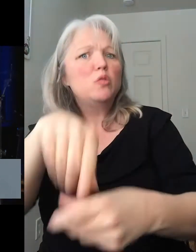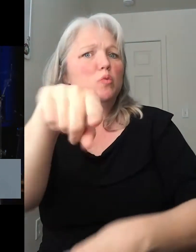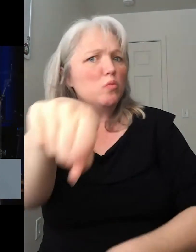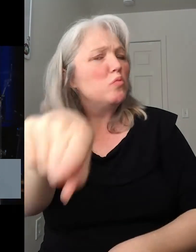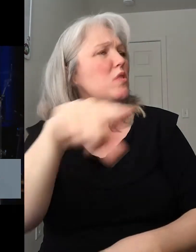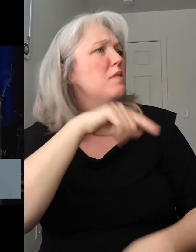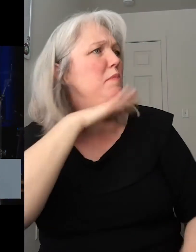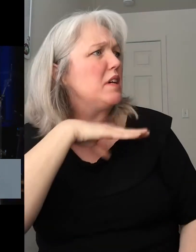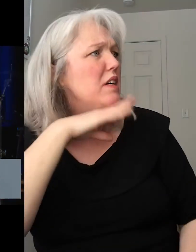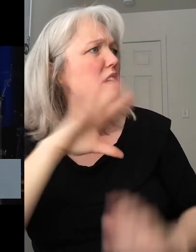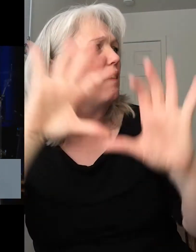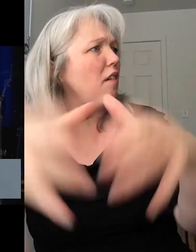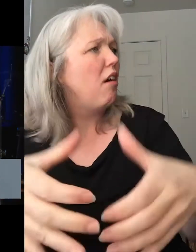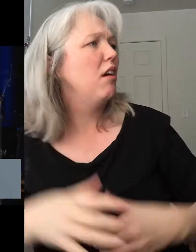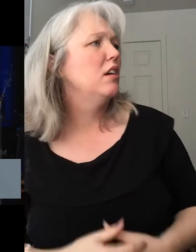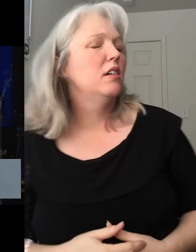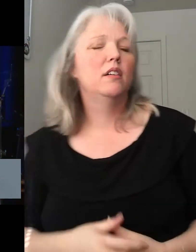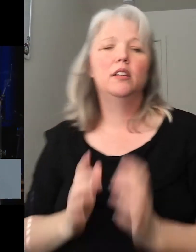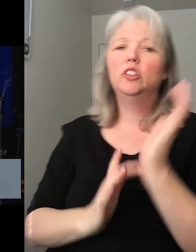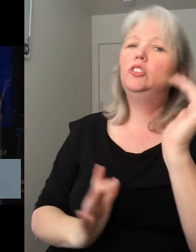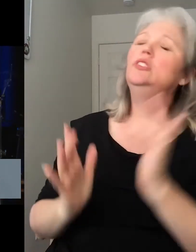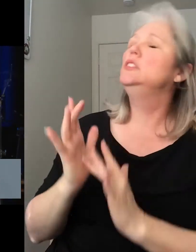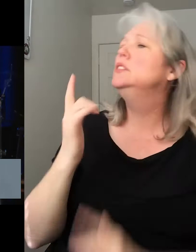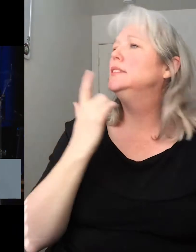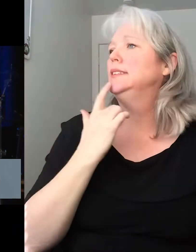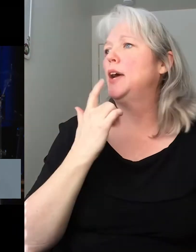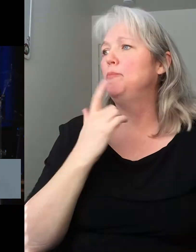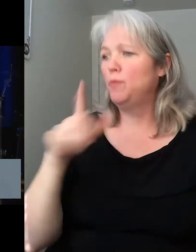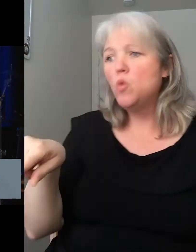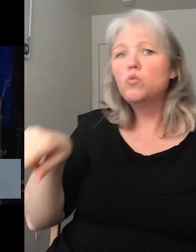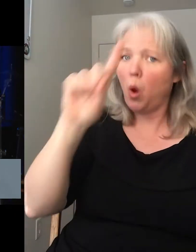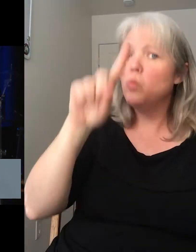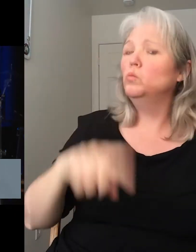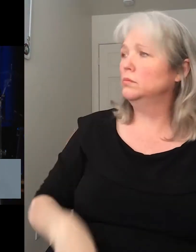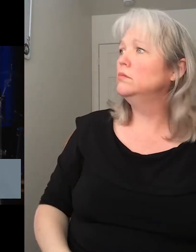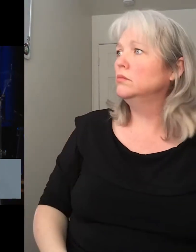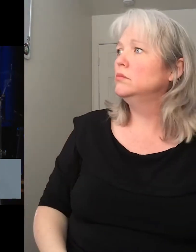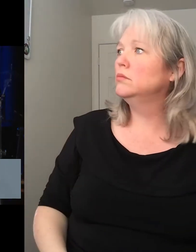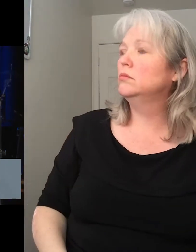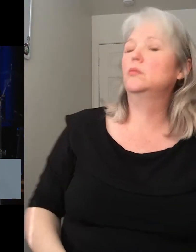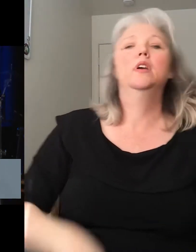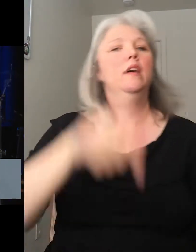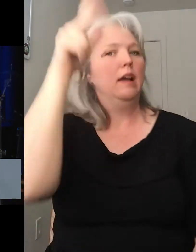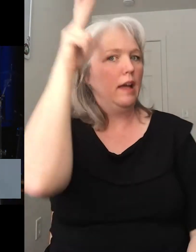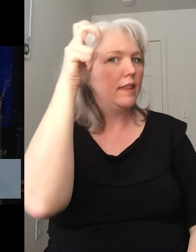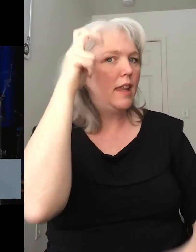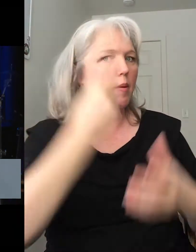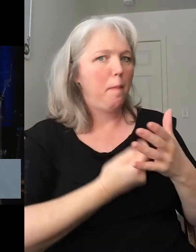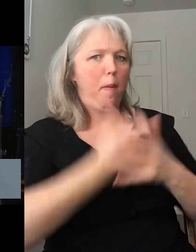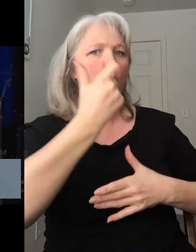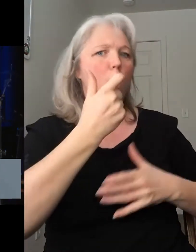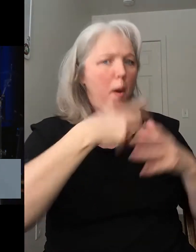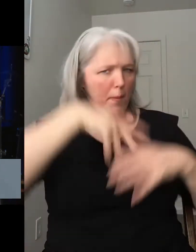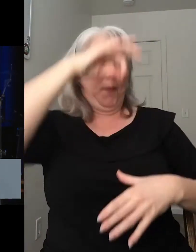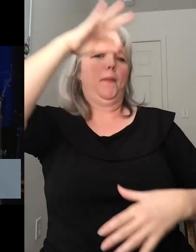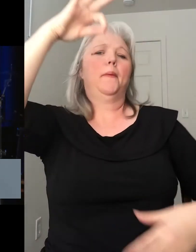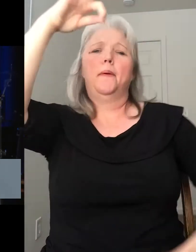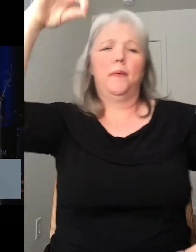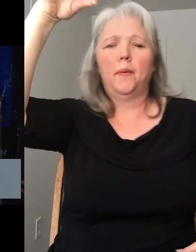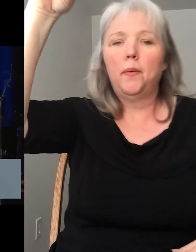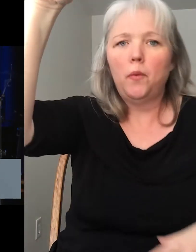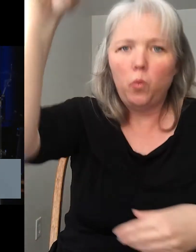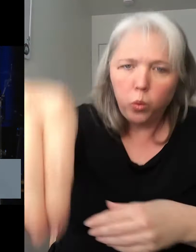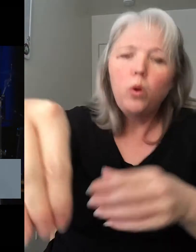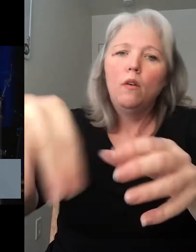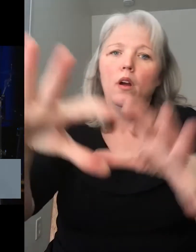herd of swine." And he said to them, "Go." And they came out and went into the swine,